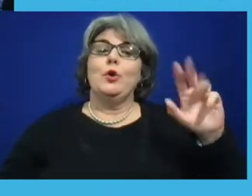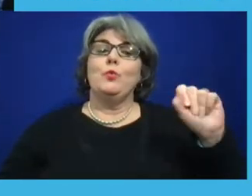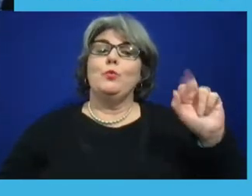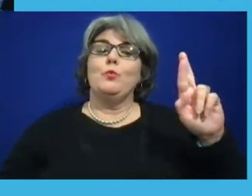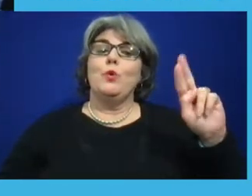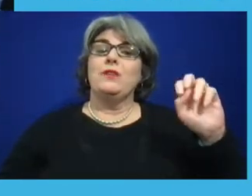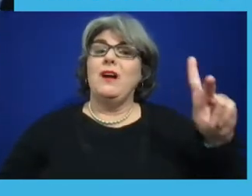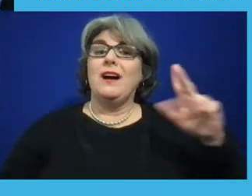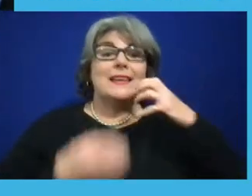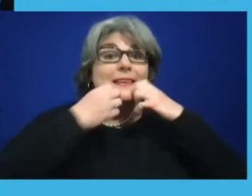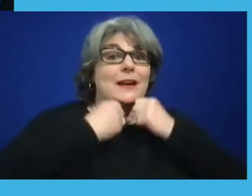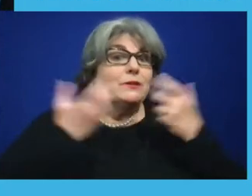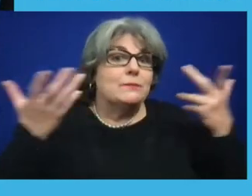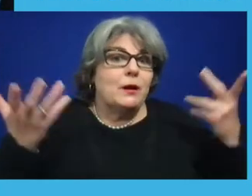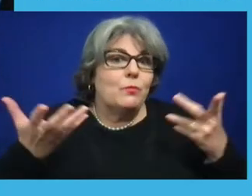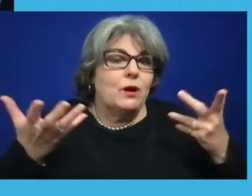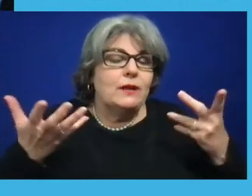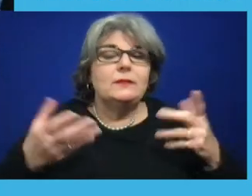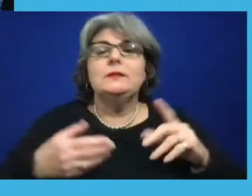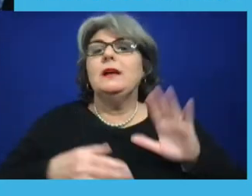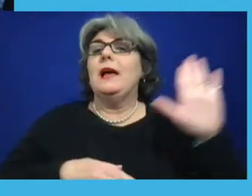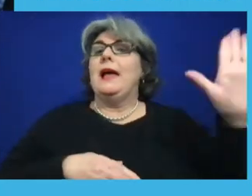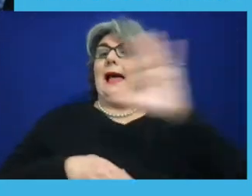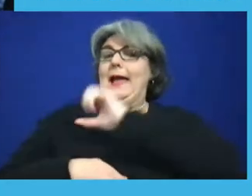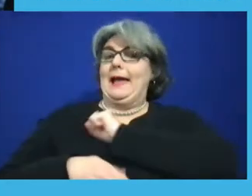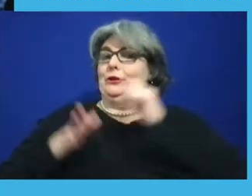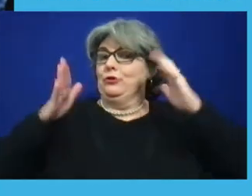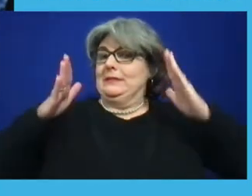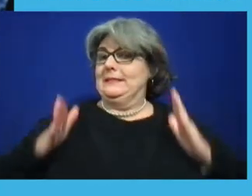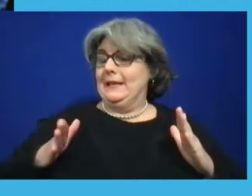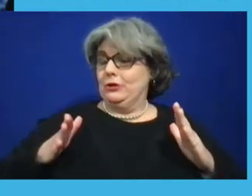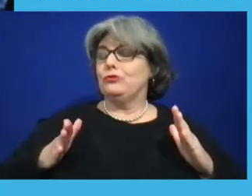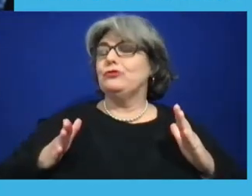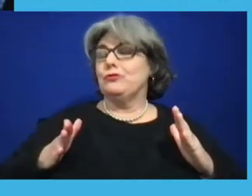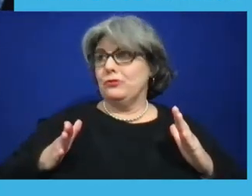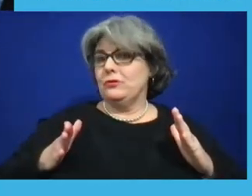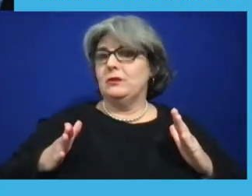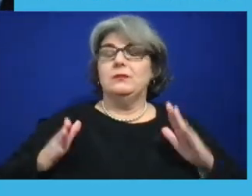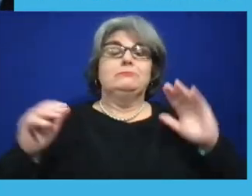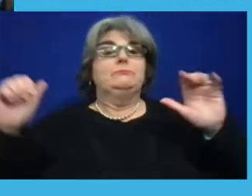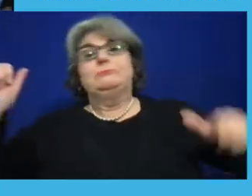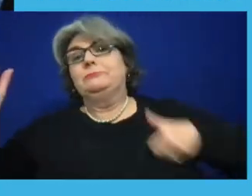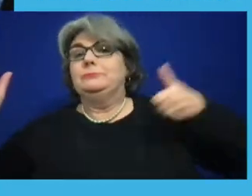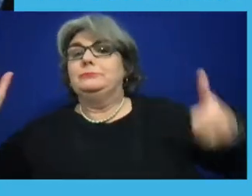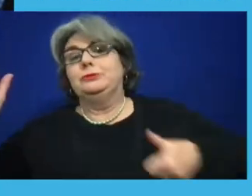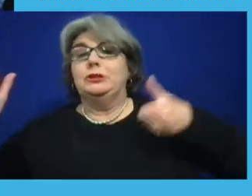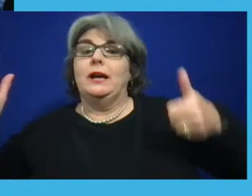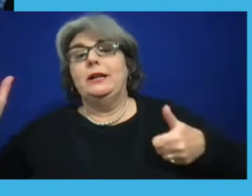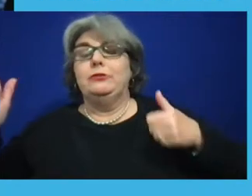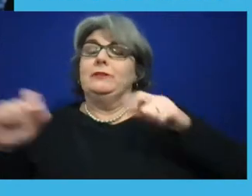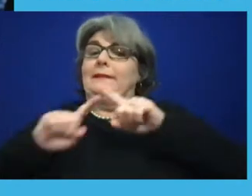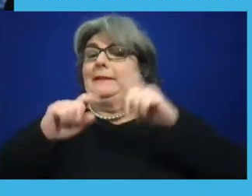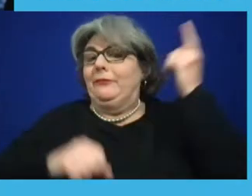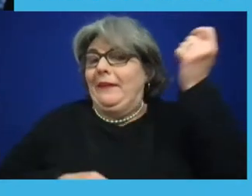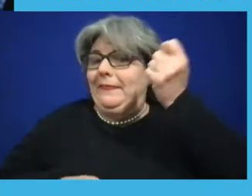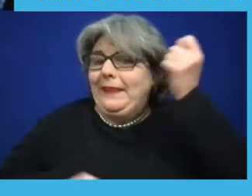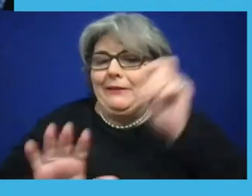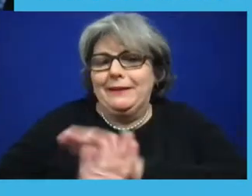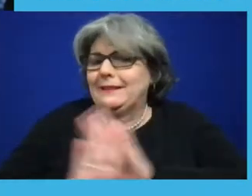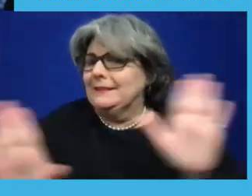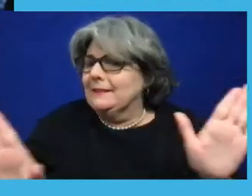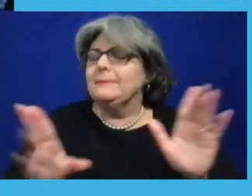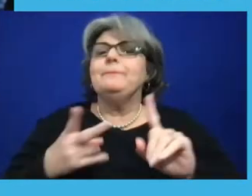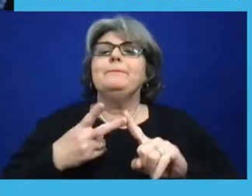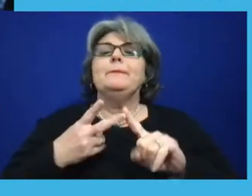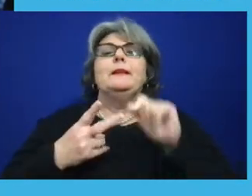I can tell you what Raphael Warnock cares about. As your senator, he hasn't been